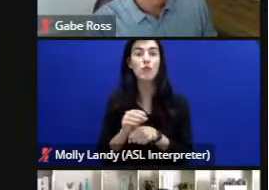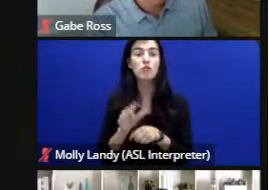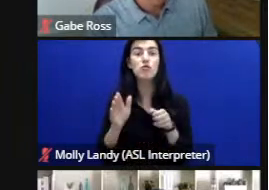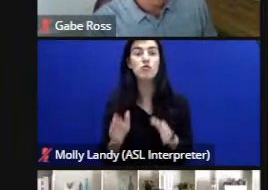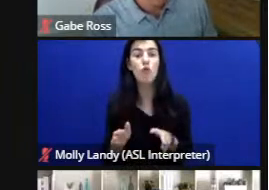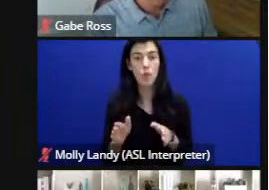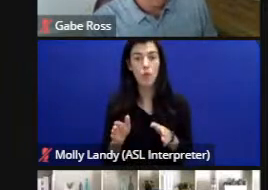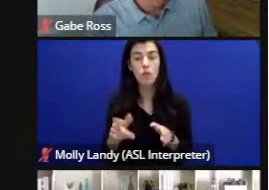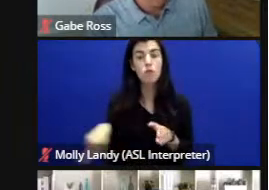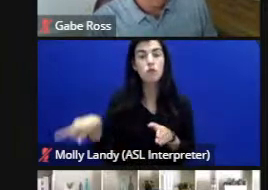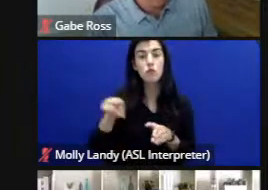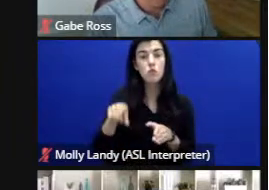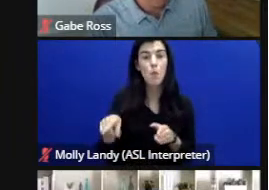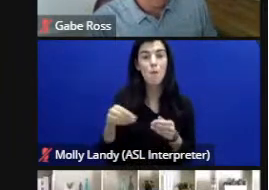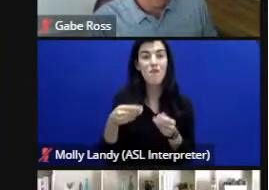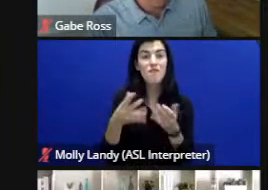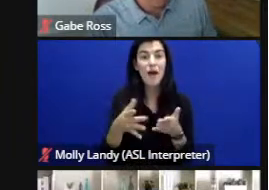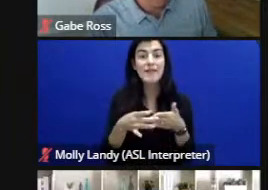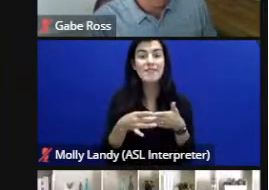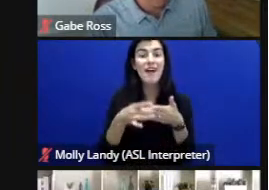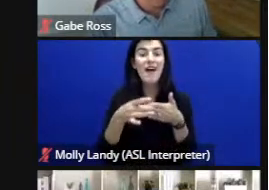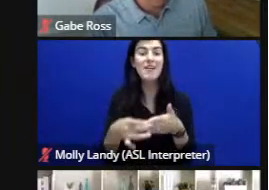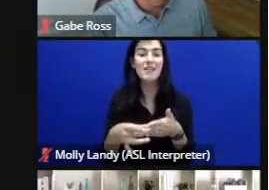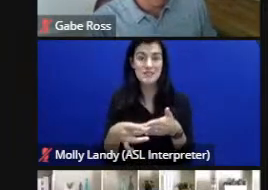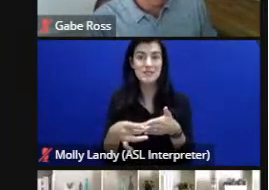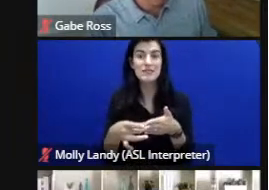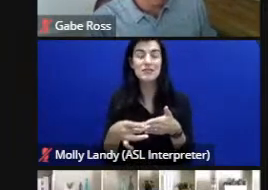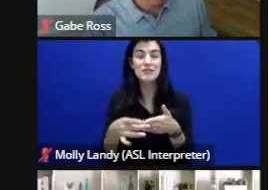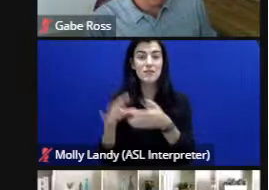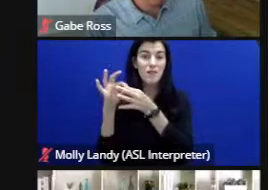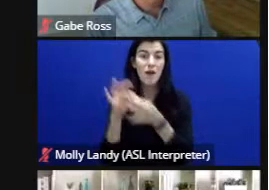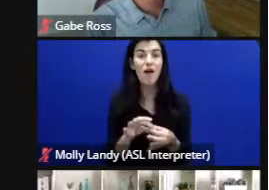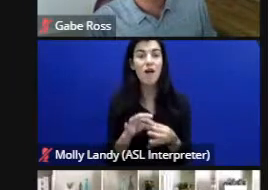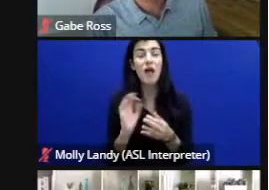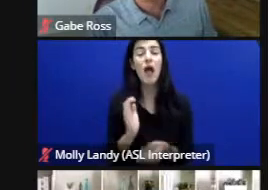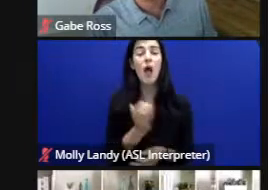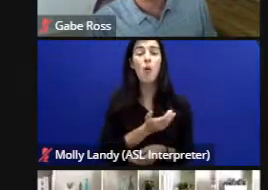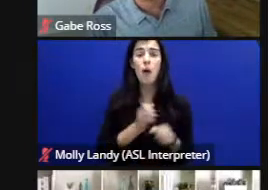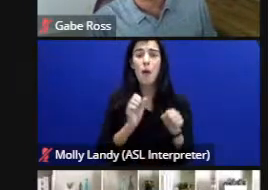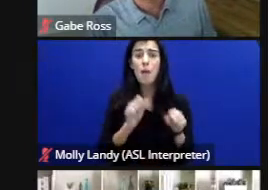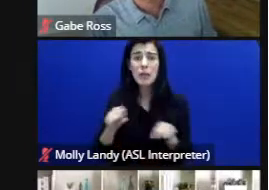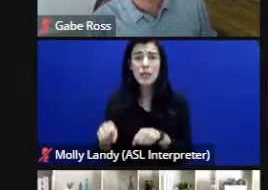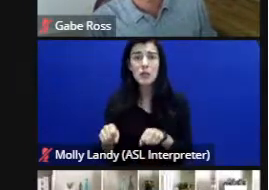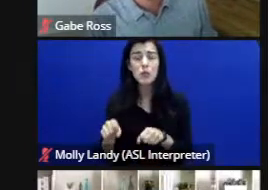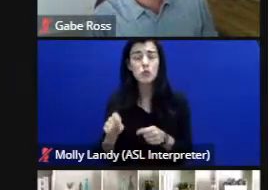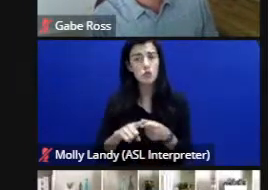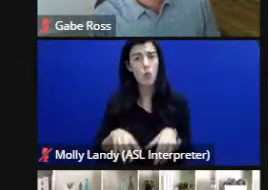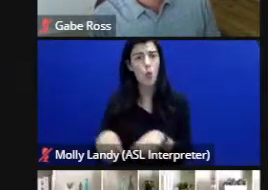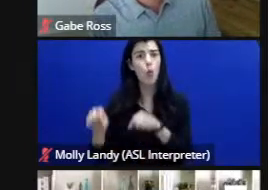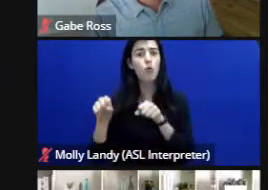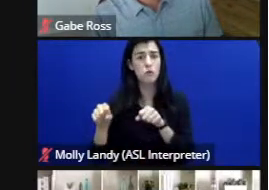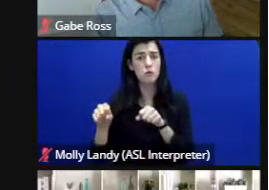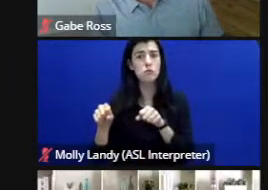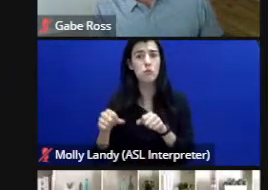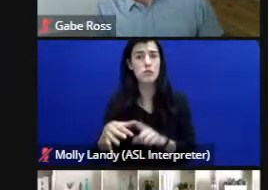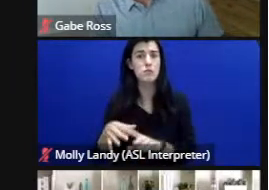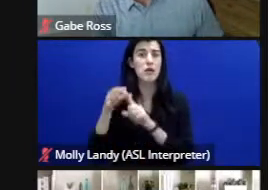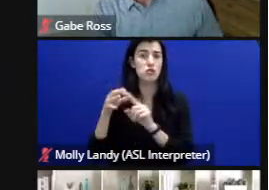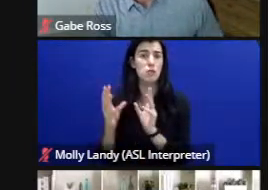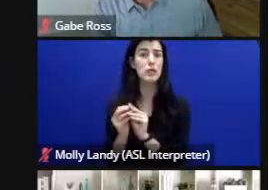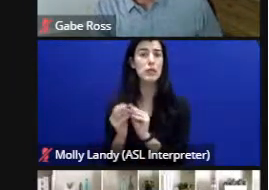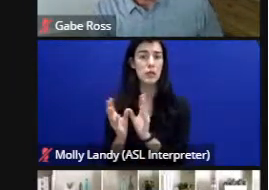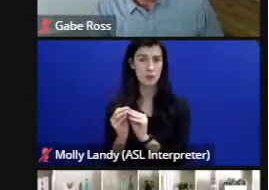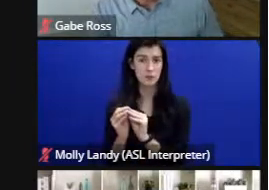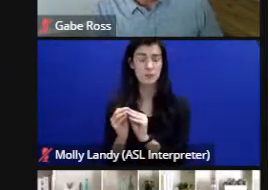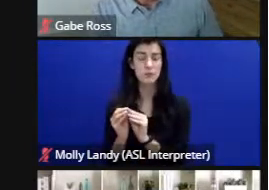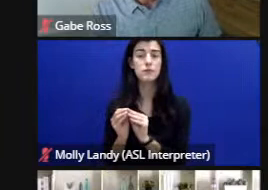provide guidance on our ability to hold a special meeting. And